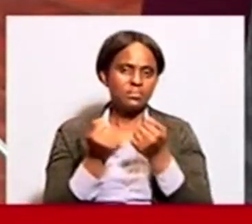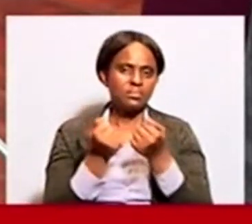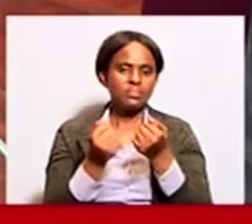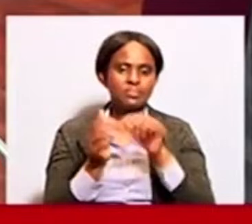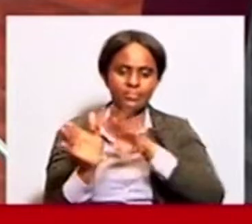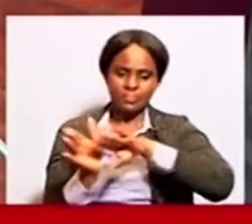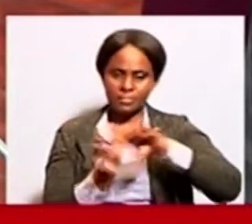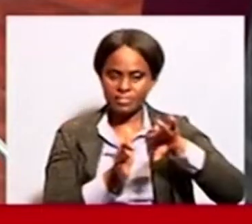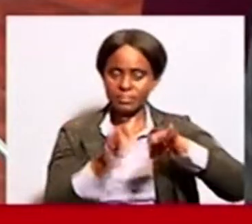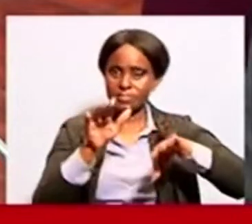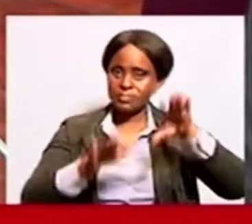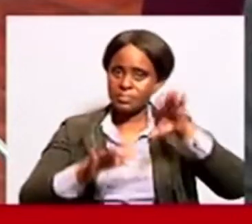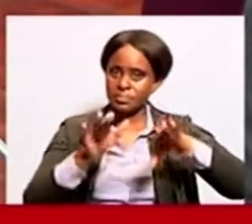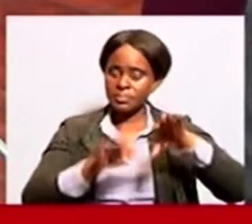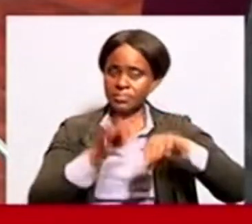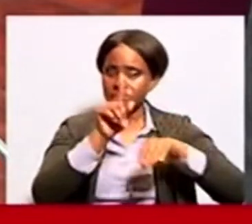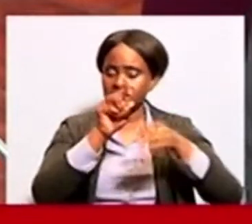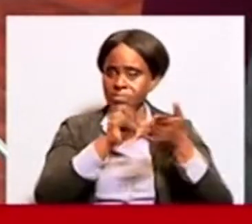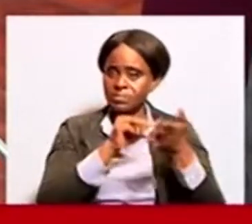the balance of